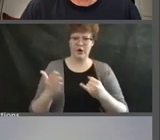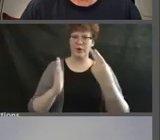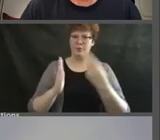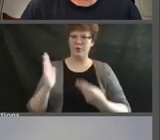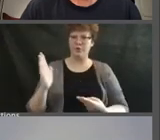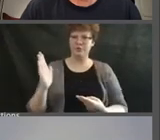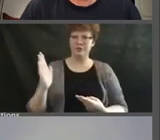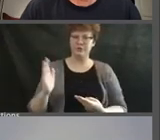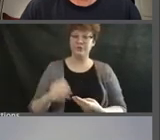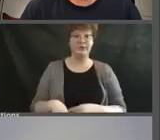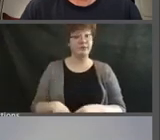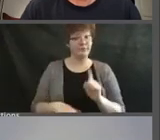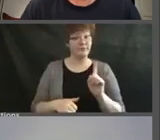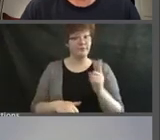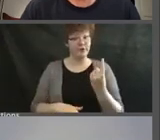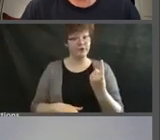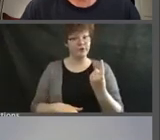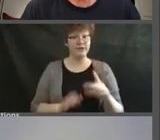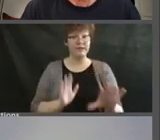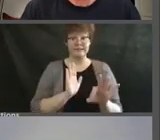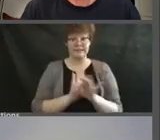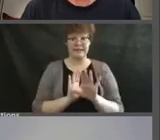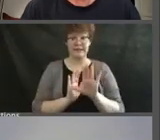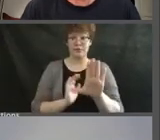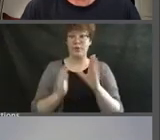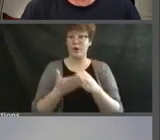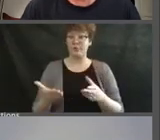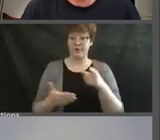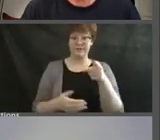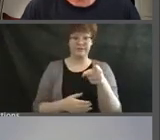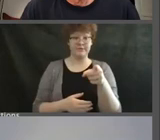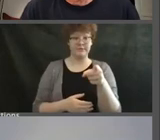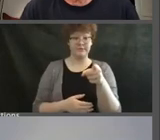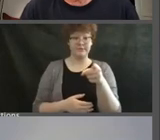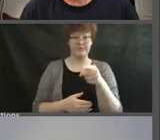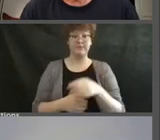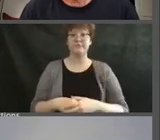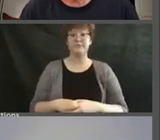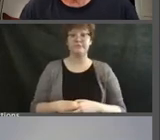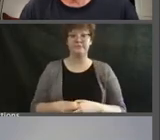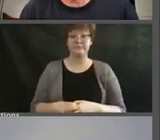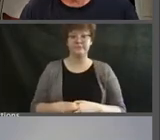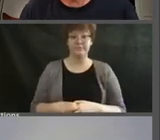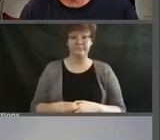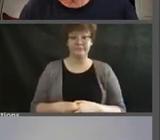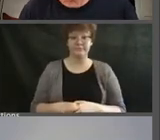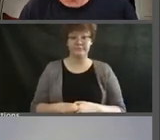select the item that you want turn into a brush. And then we come down here and I click on this button